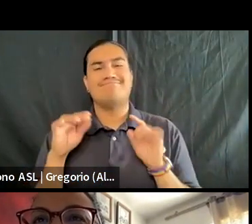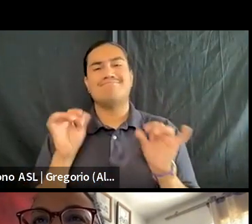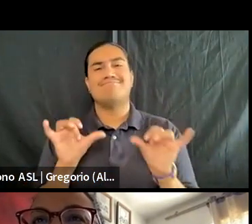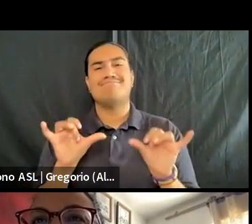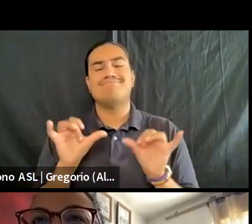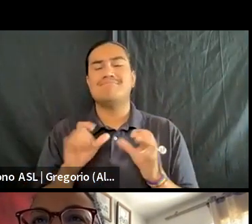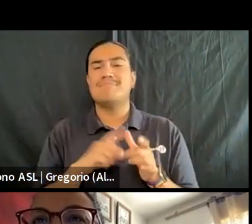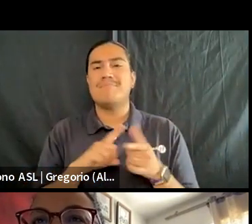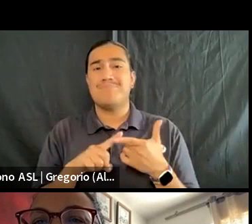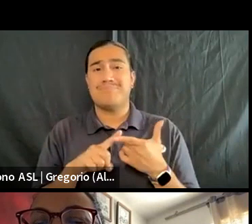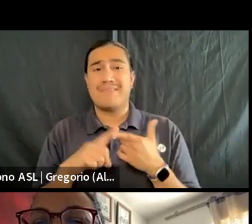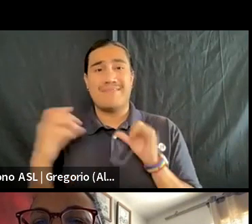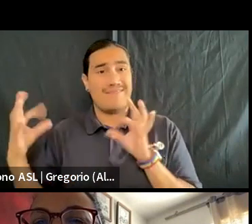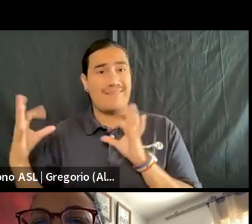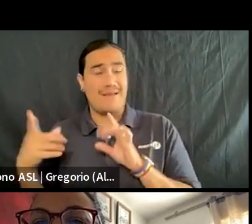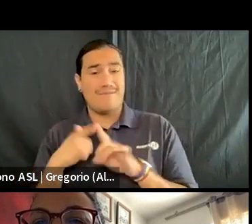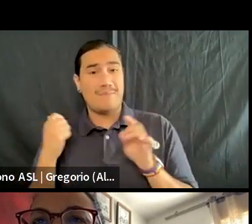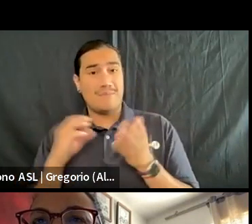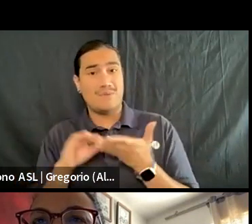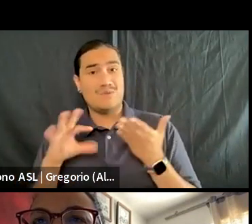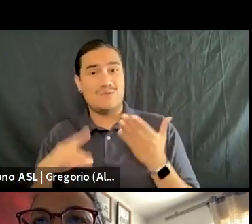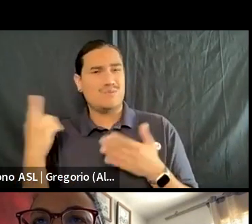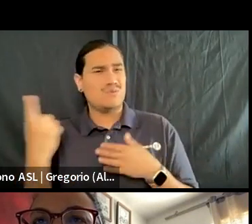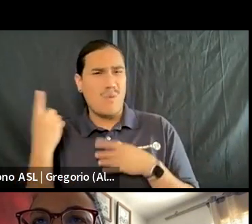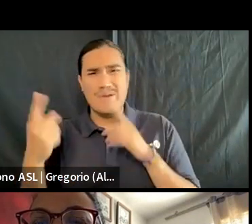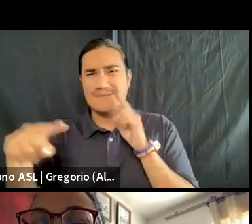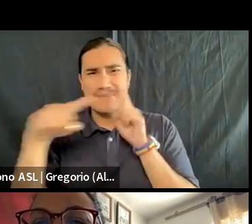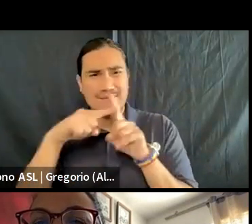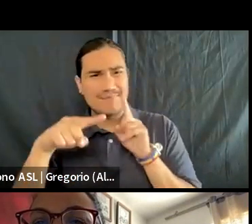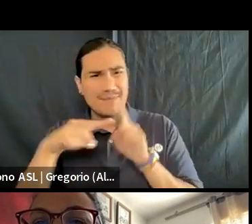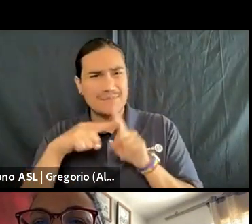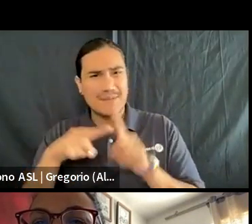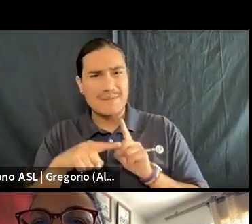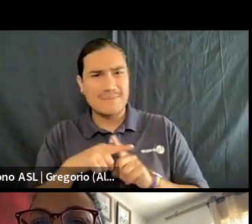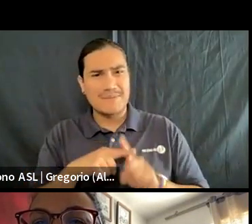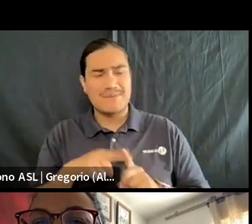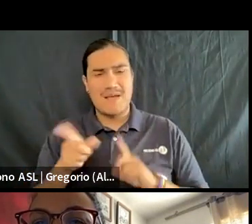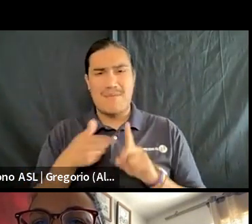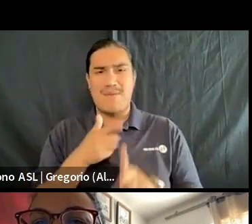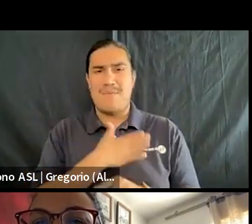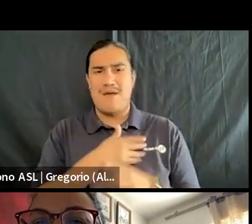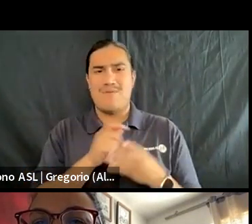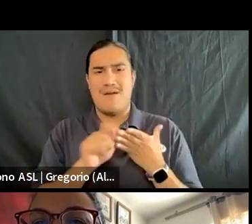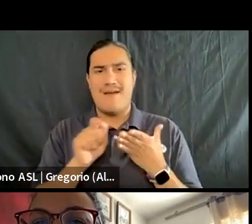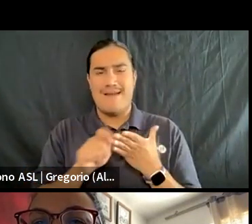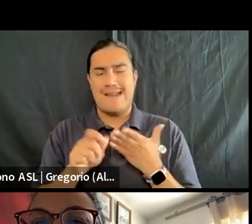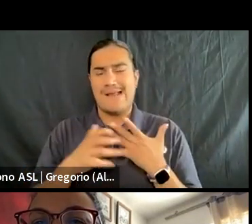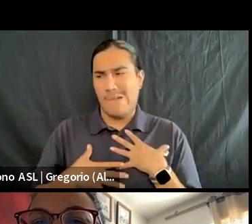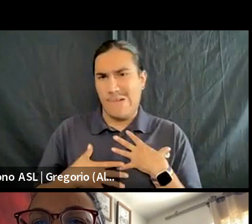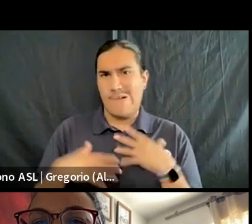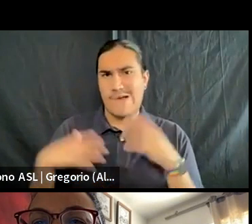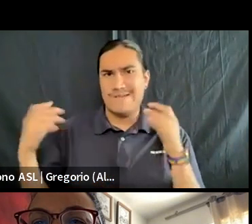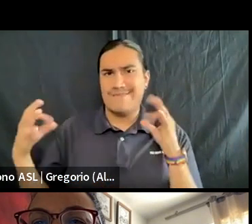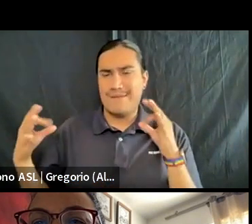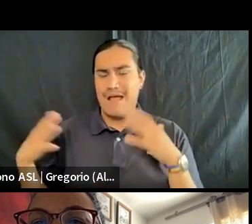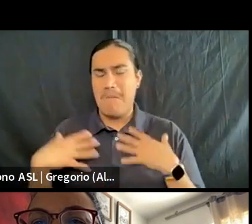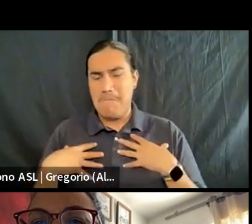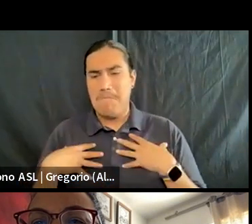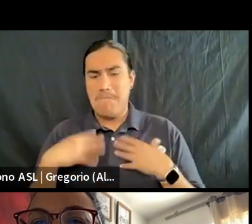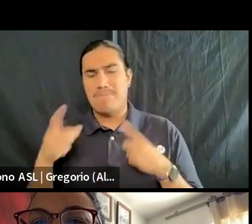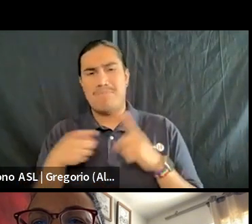And then the feedback from the students were always so positive about my writing, about my, you know, the scenes I